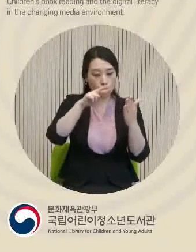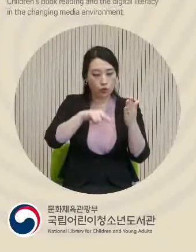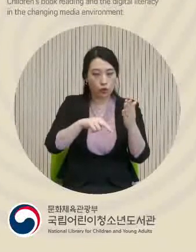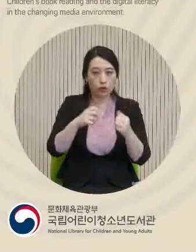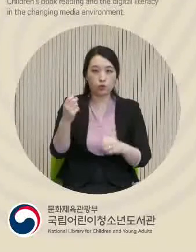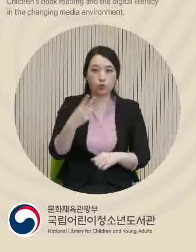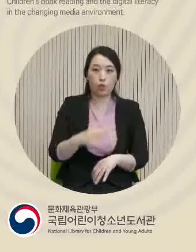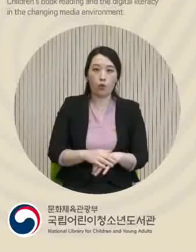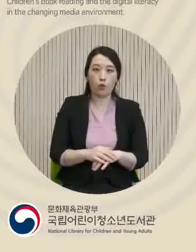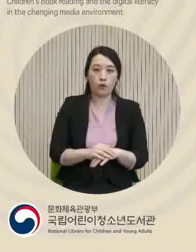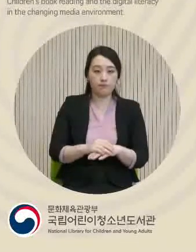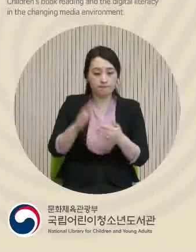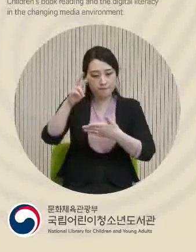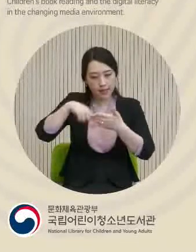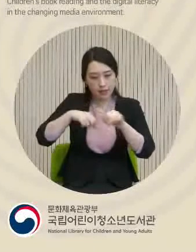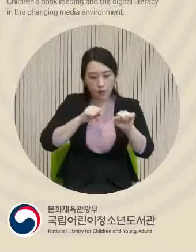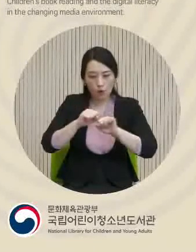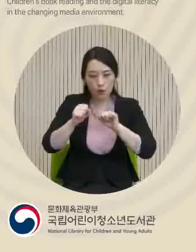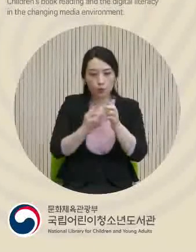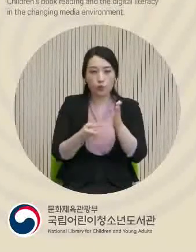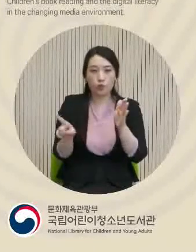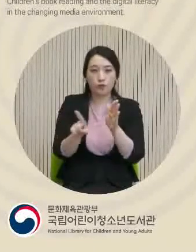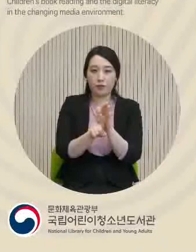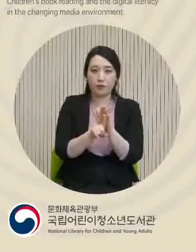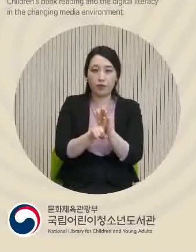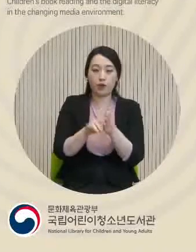homes, classrooms, or libraries.